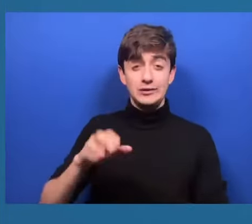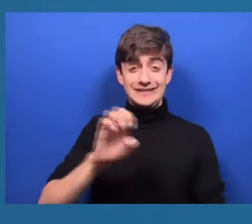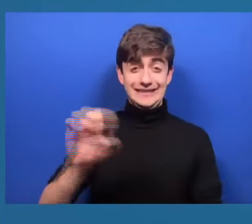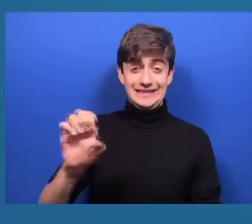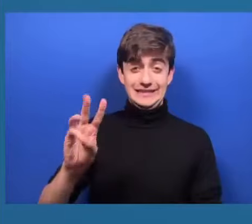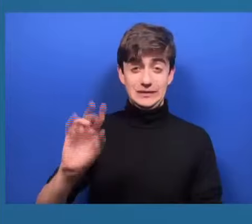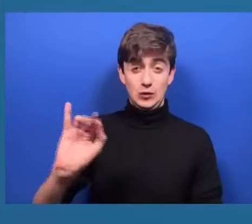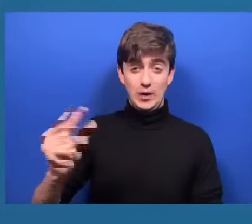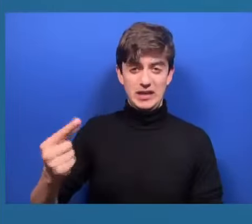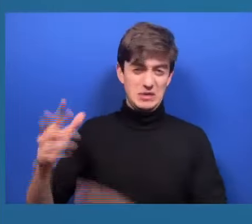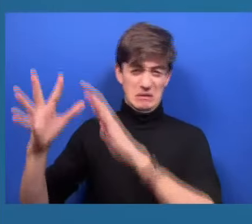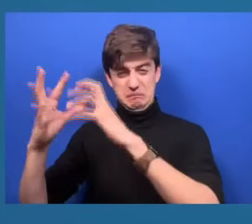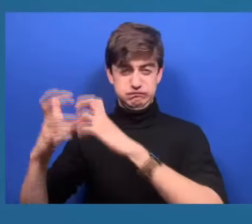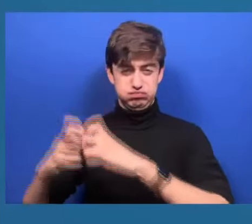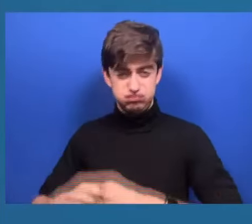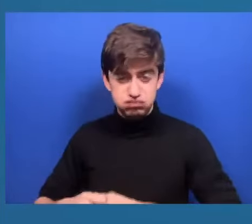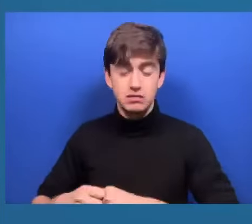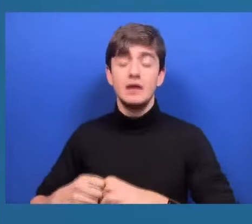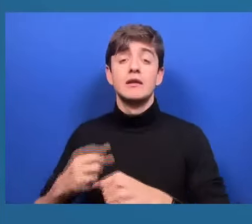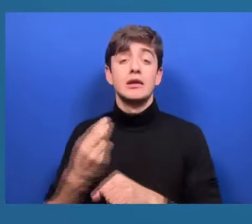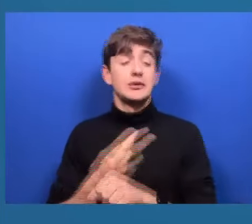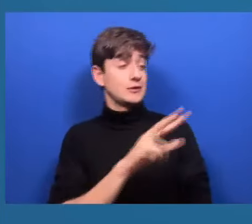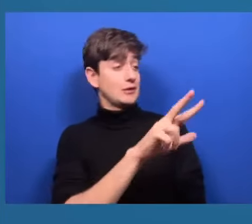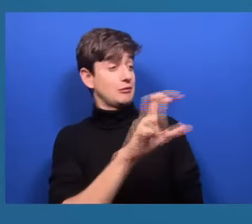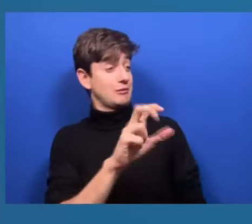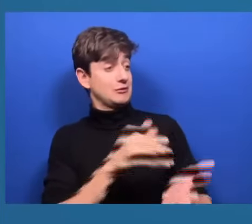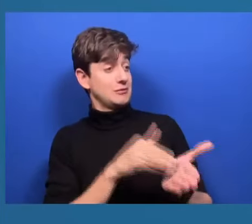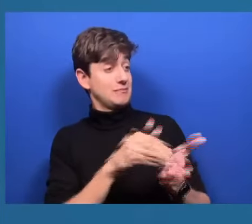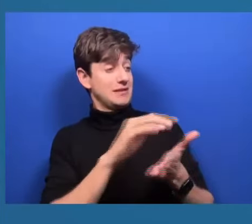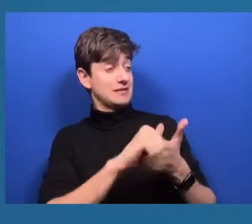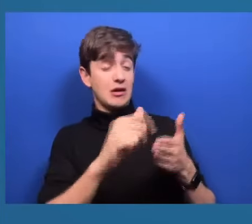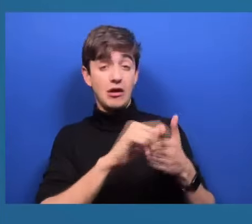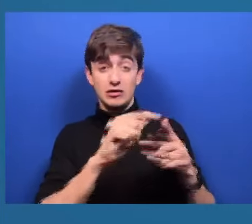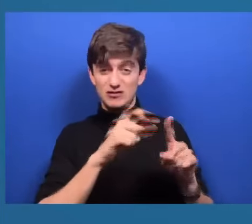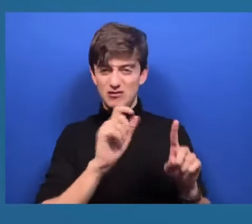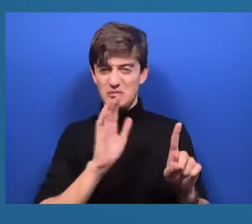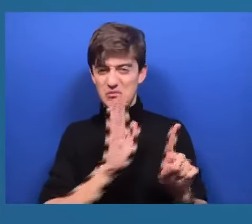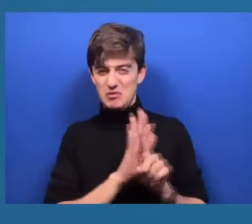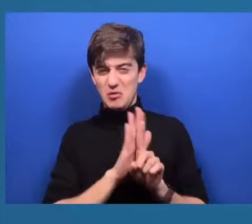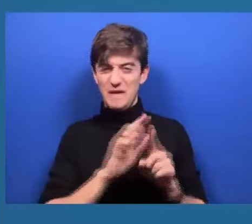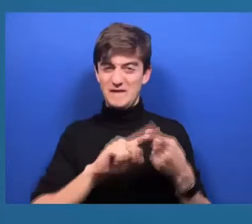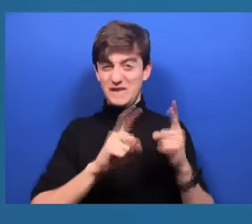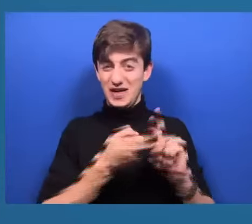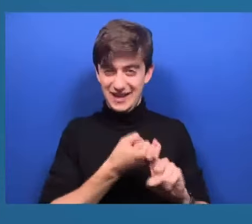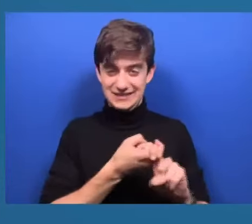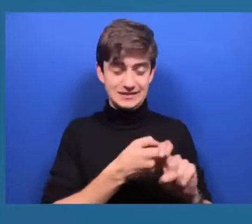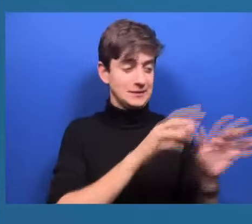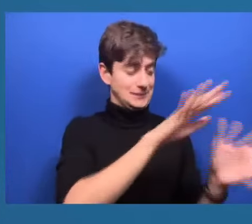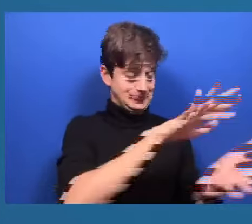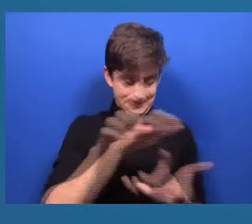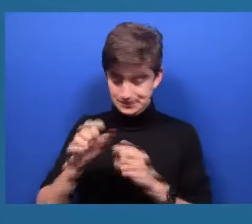$300 million from your friends and build a